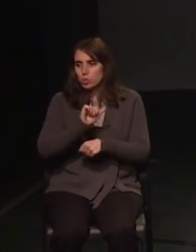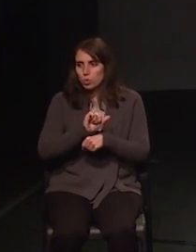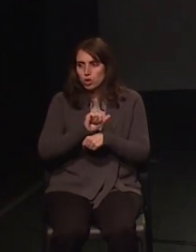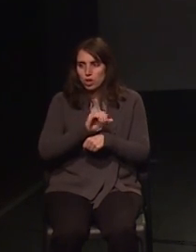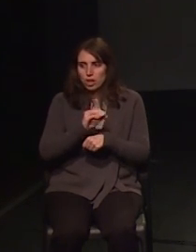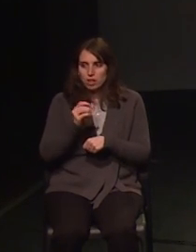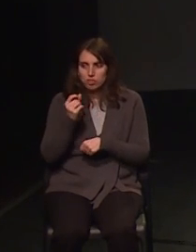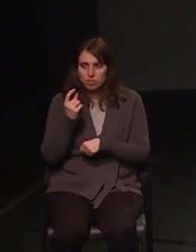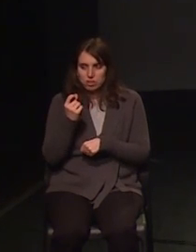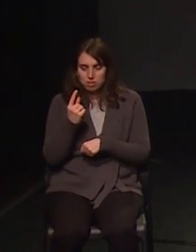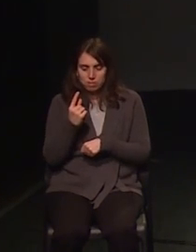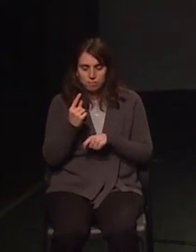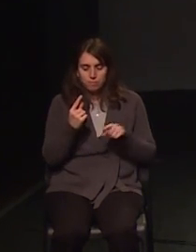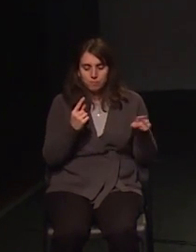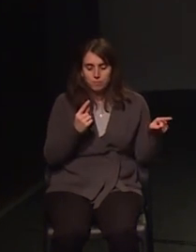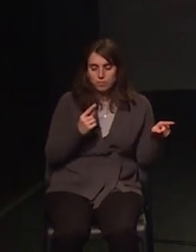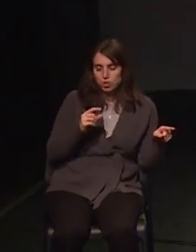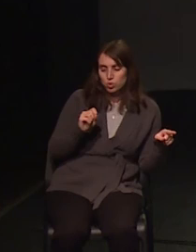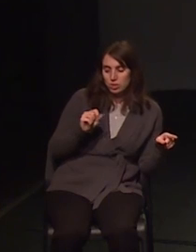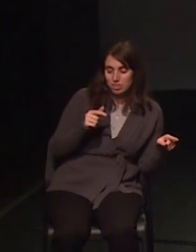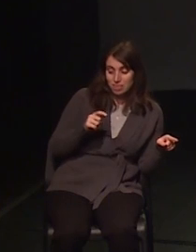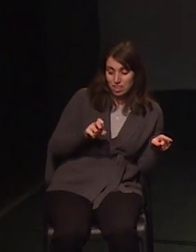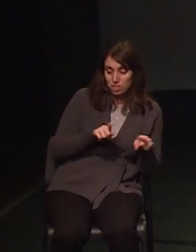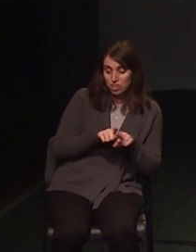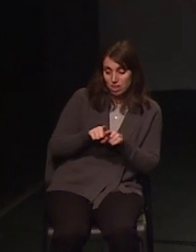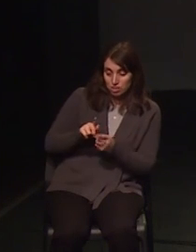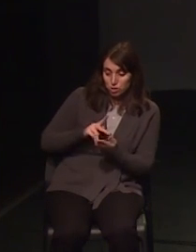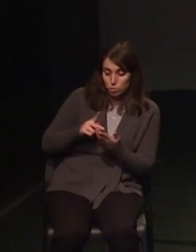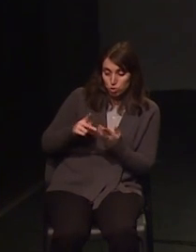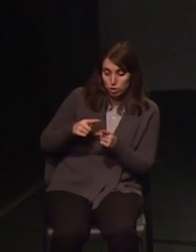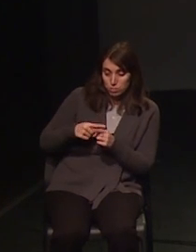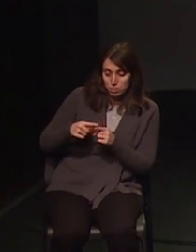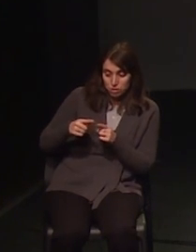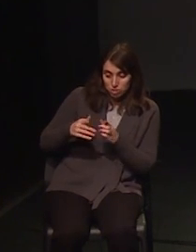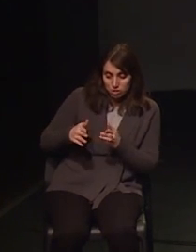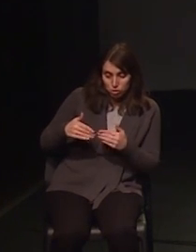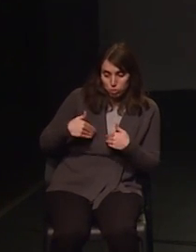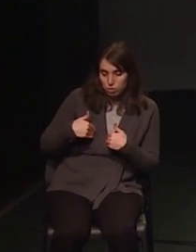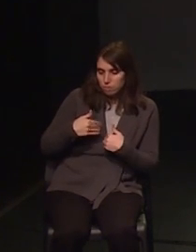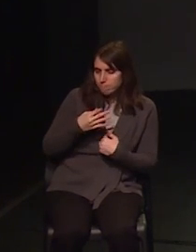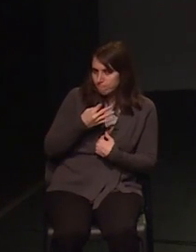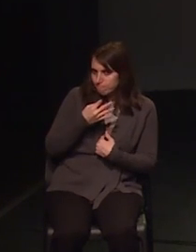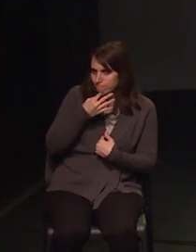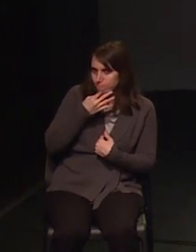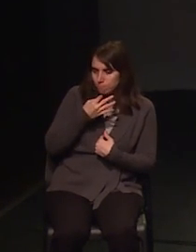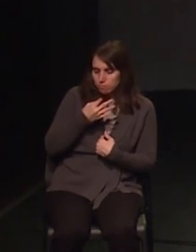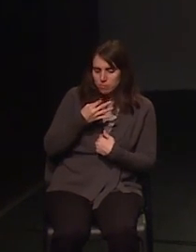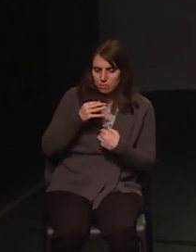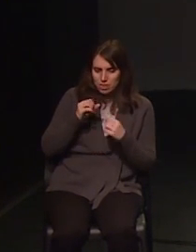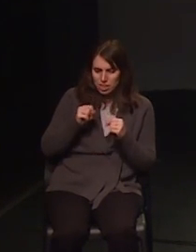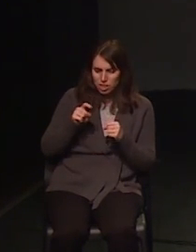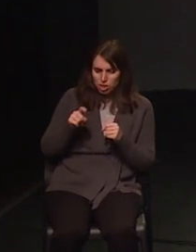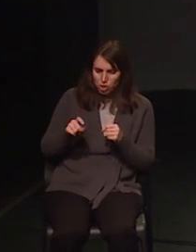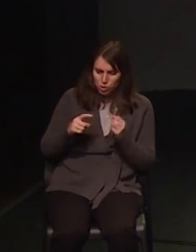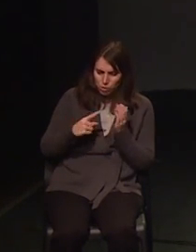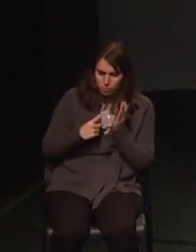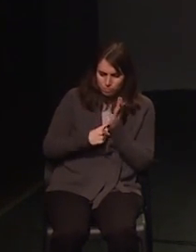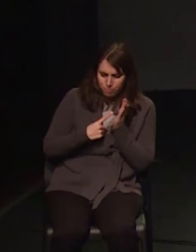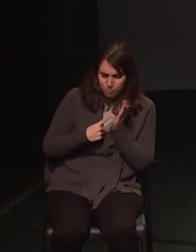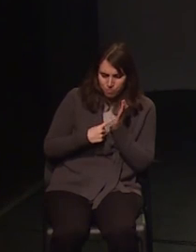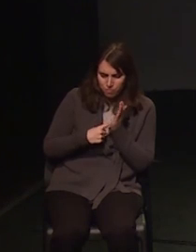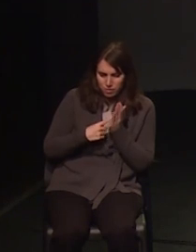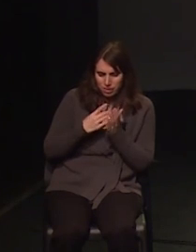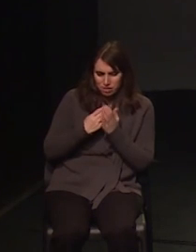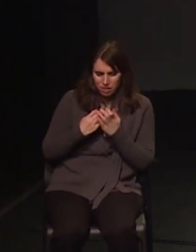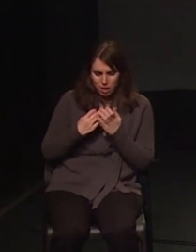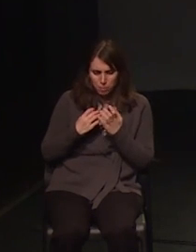program specialist, which means there is deep subject matter expertise, can you continue to unravel the nuances around diversity, equity,